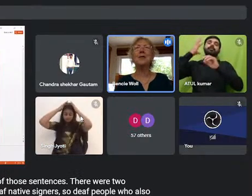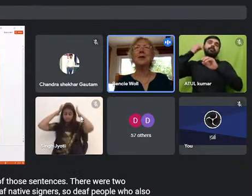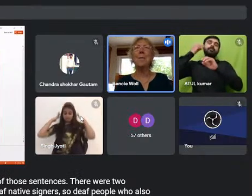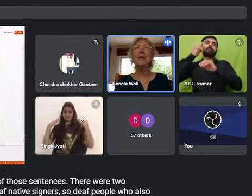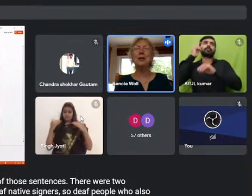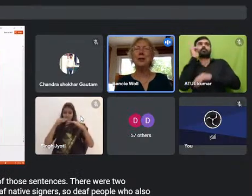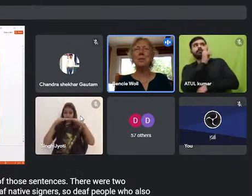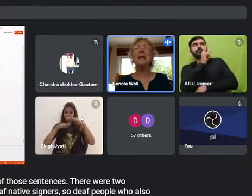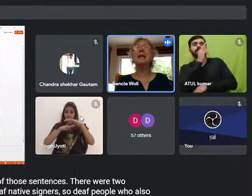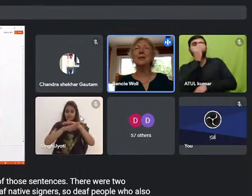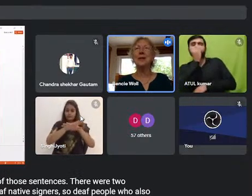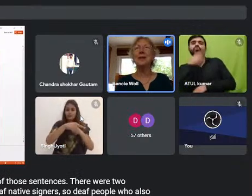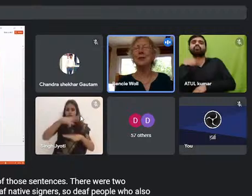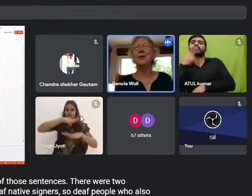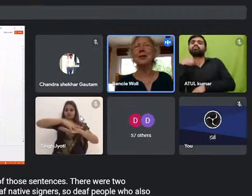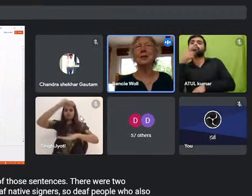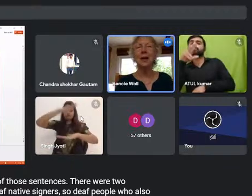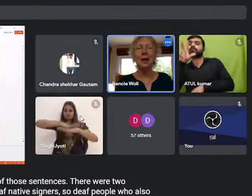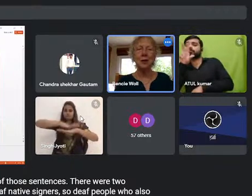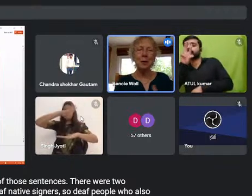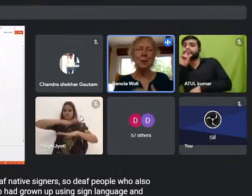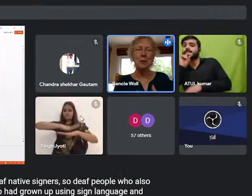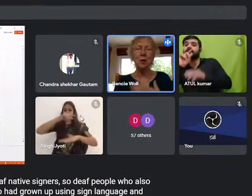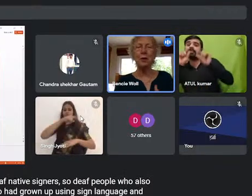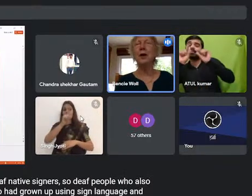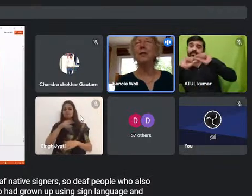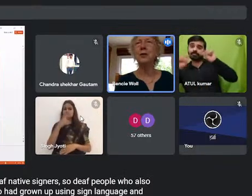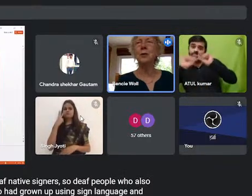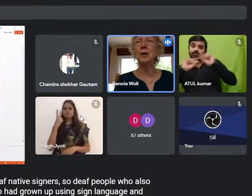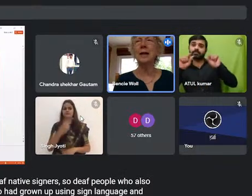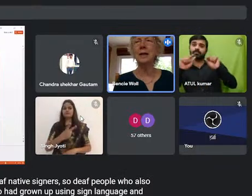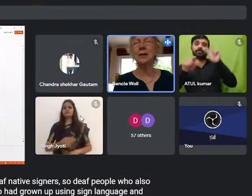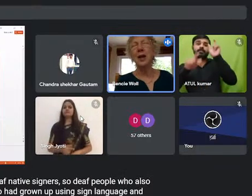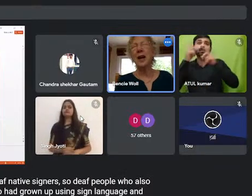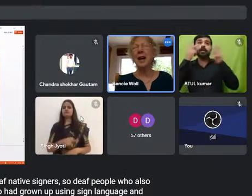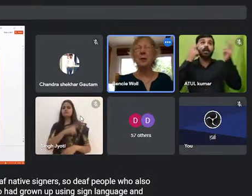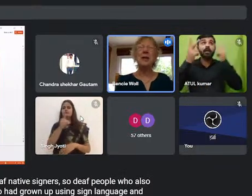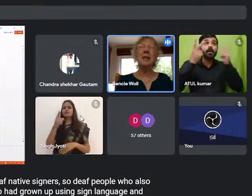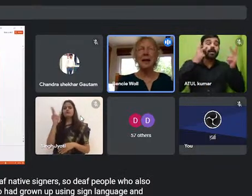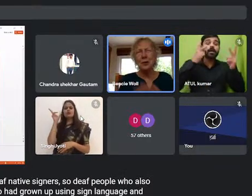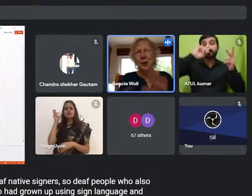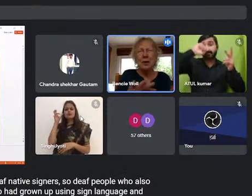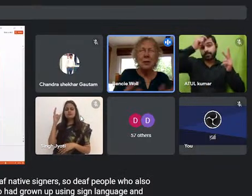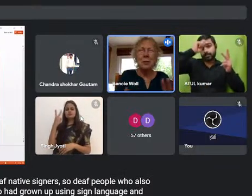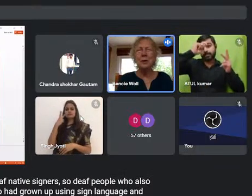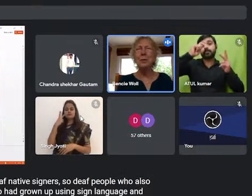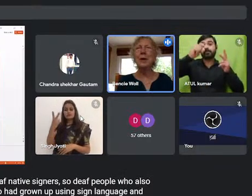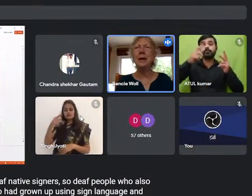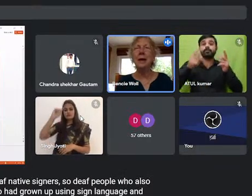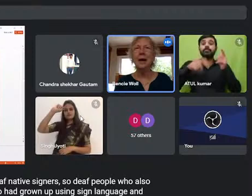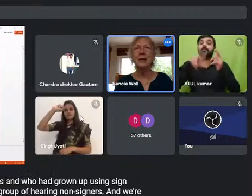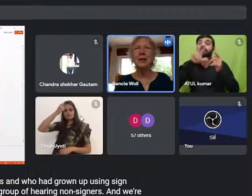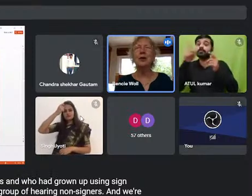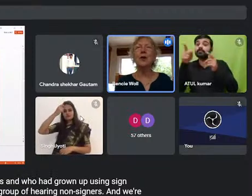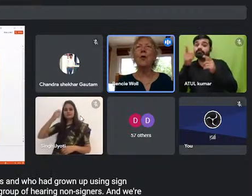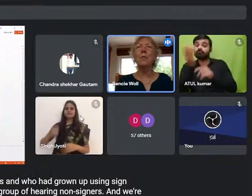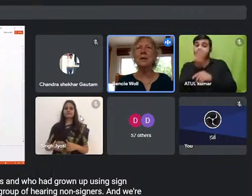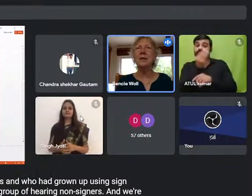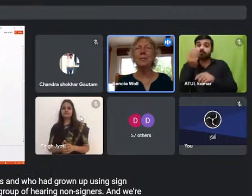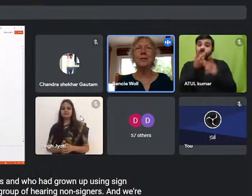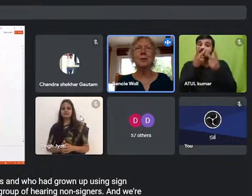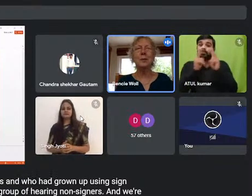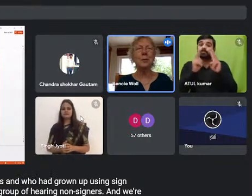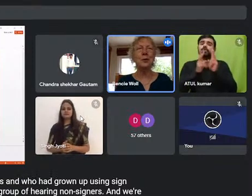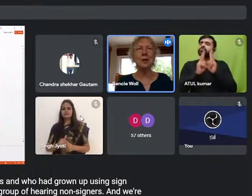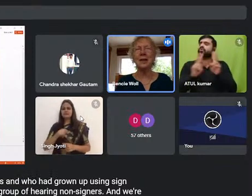looking at somebody speaking sentences. So it was audio-visual English. And we did that so that it wouldn't be such an